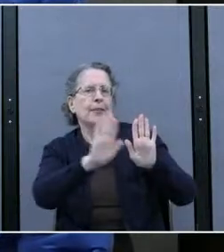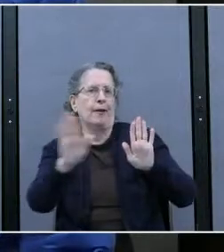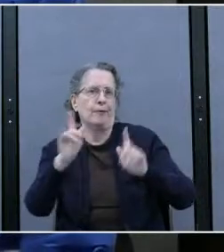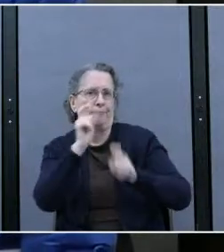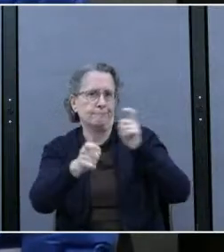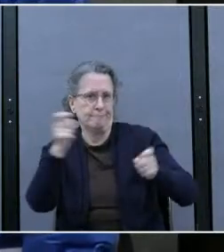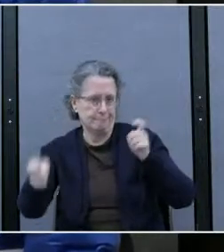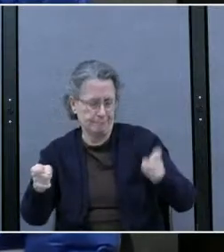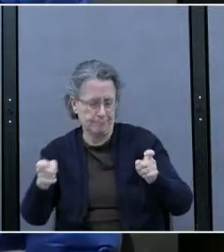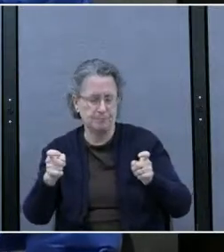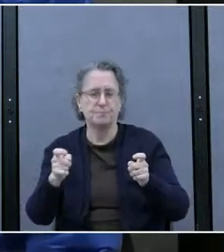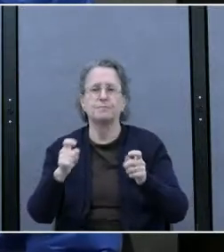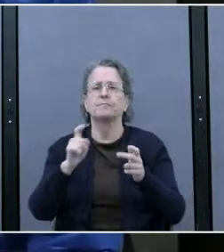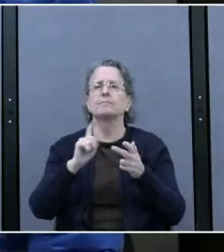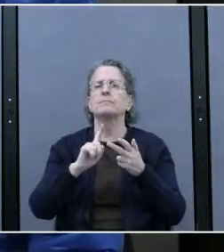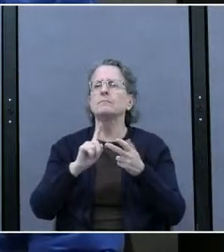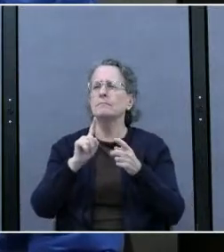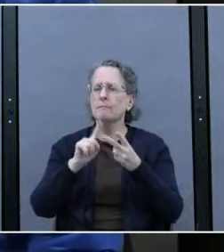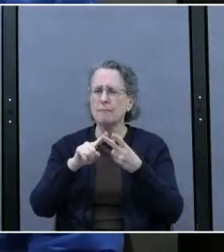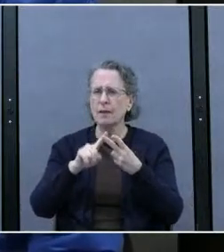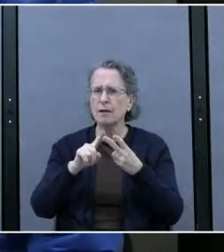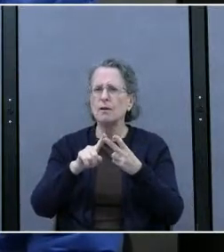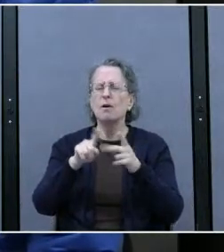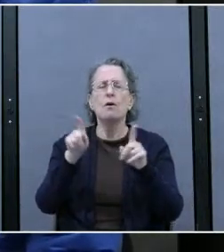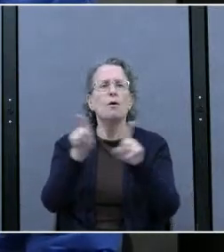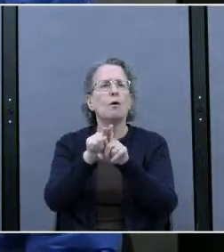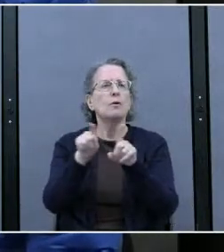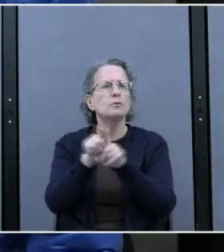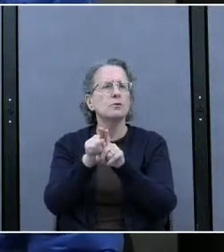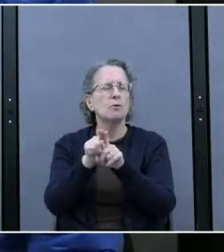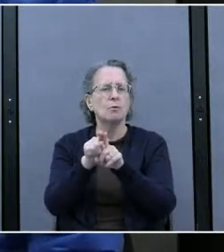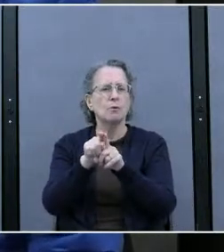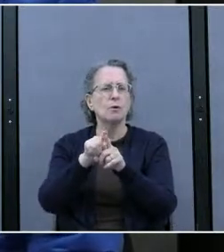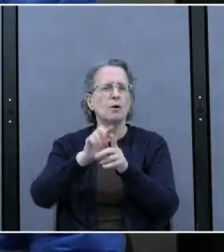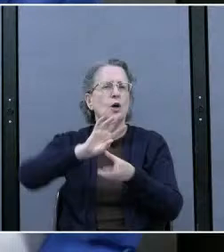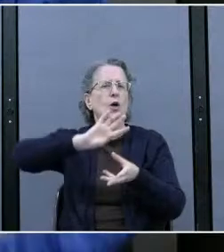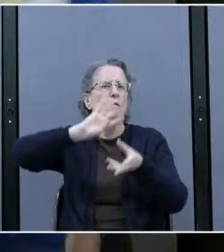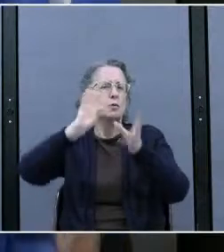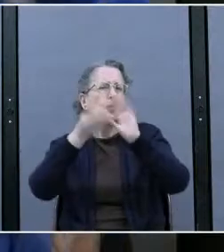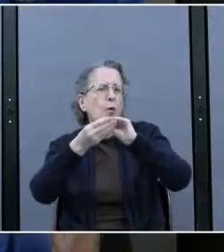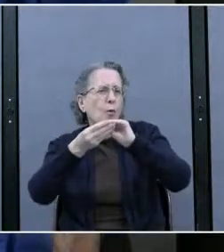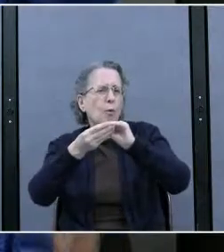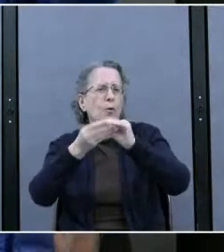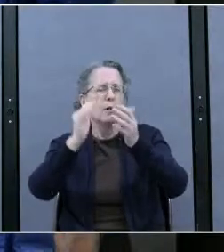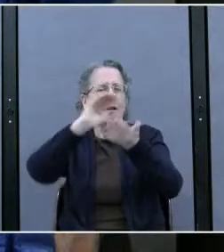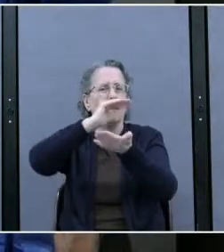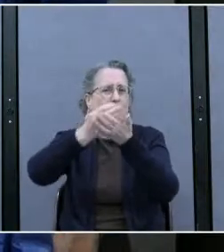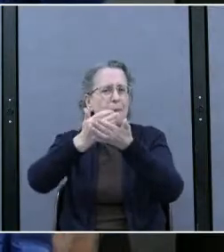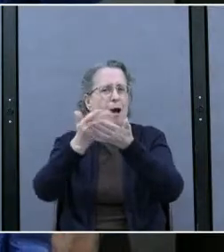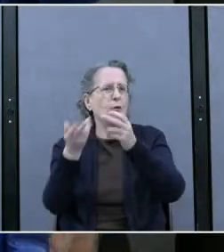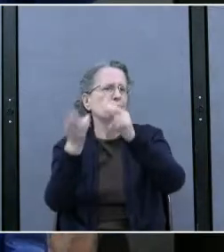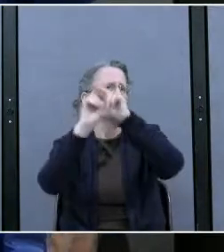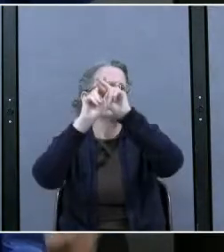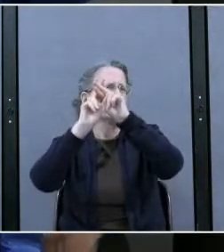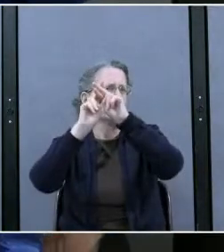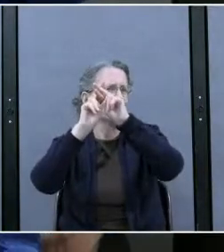for maybe a kind of a higher portion, kind of a.